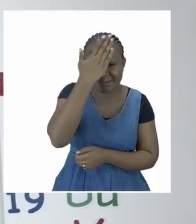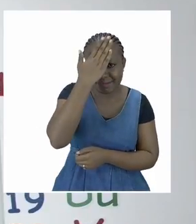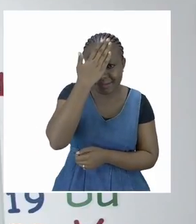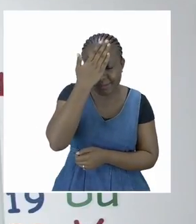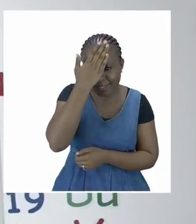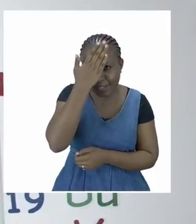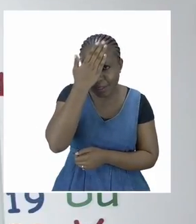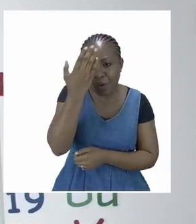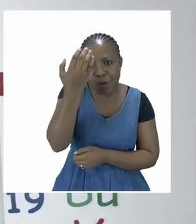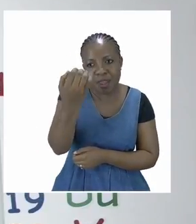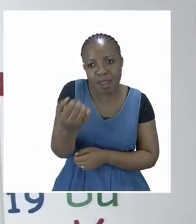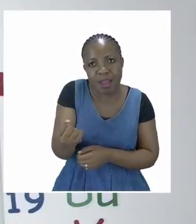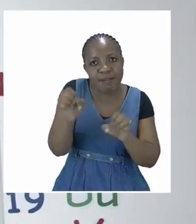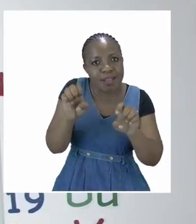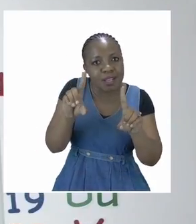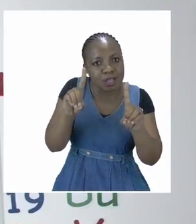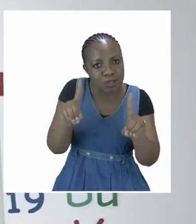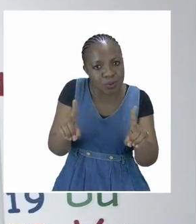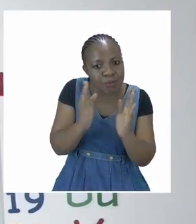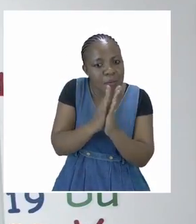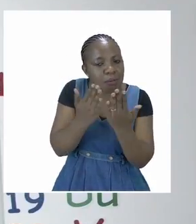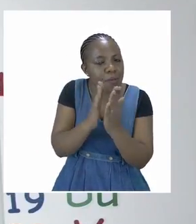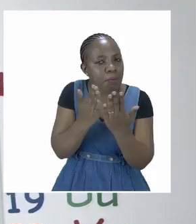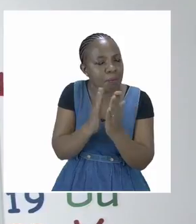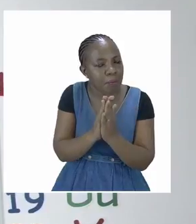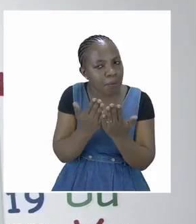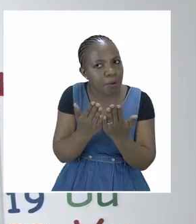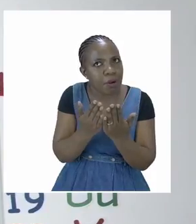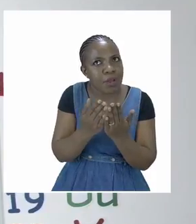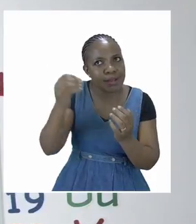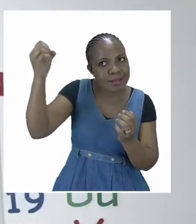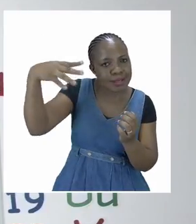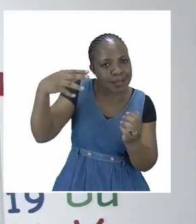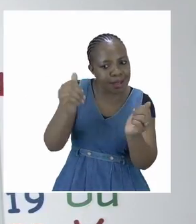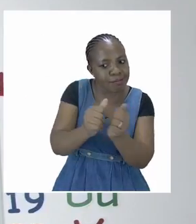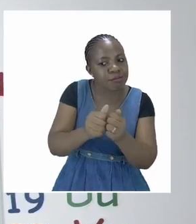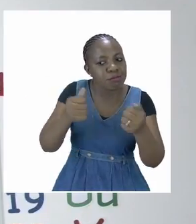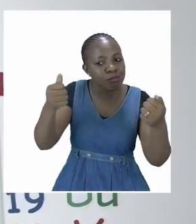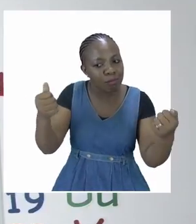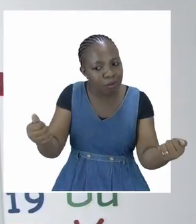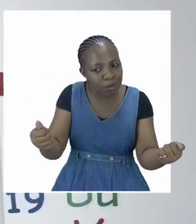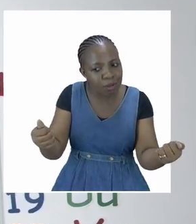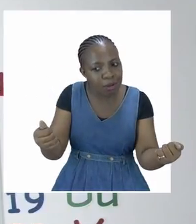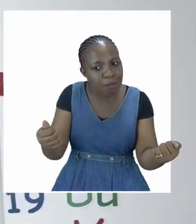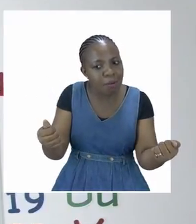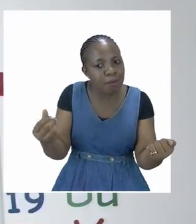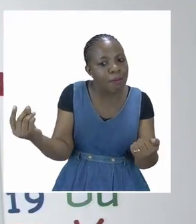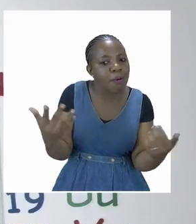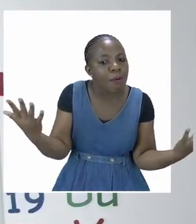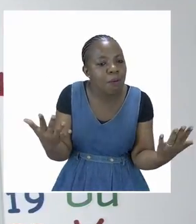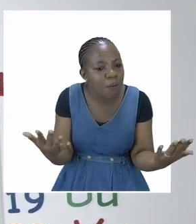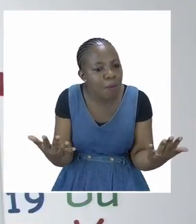booklet in our daily newspaper, street sales, or at your school every Monday